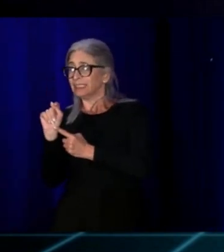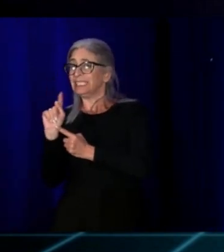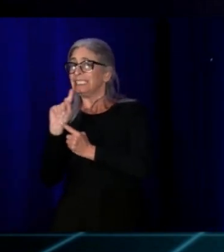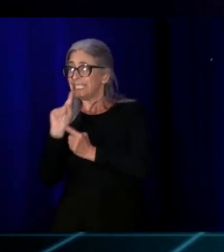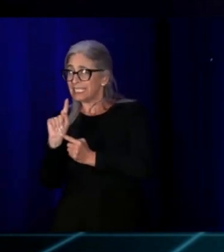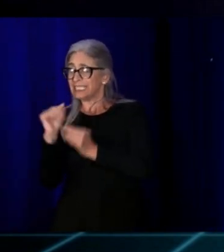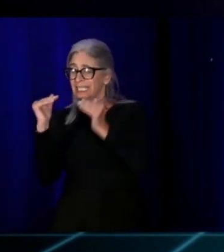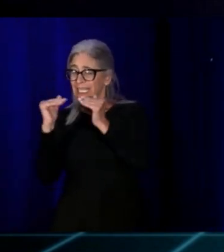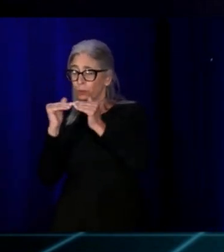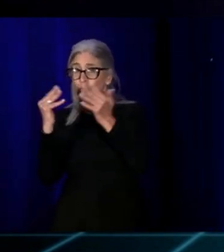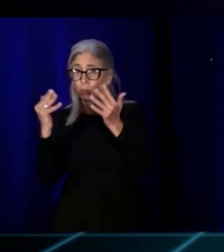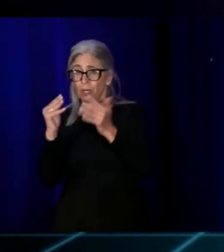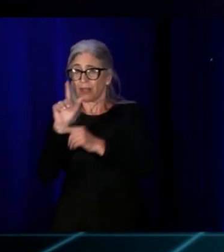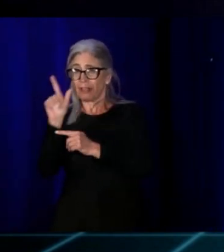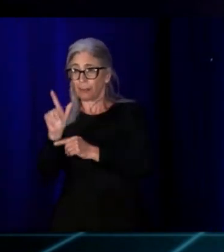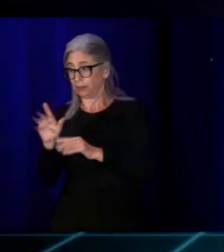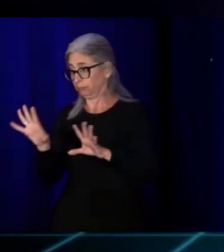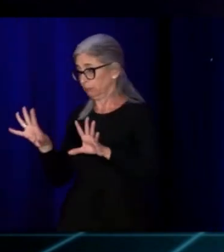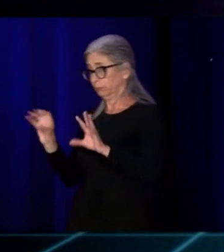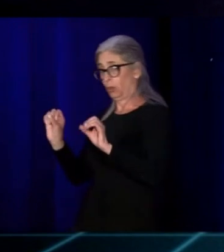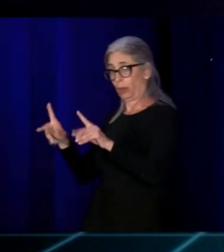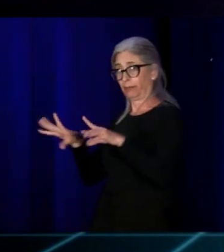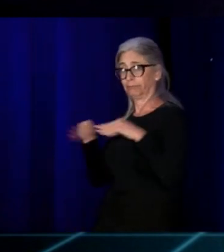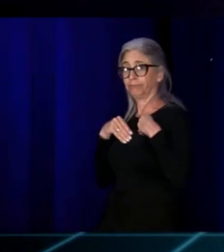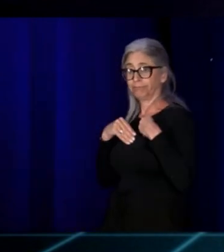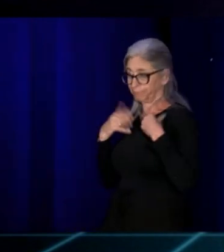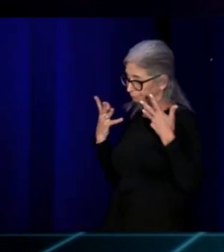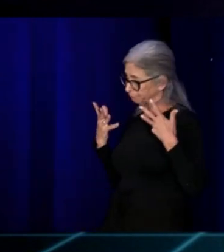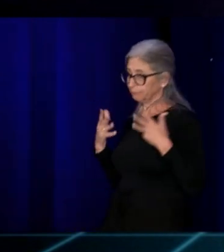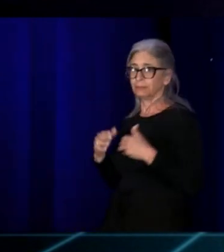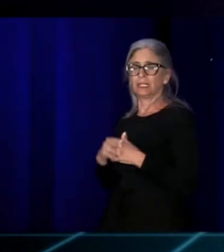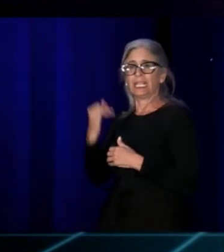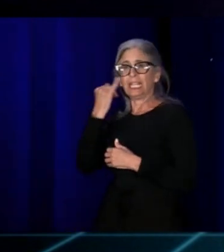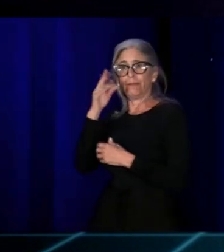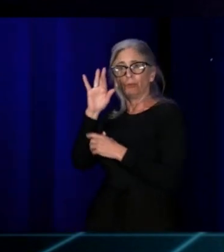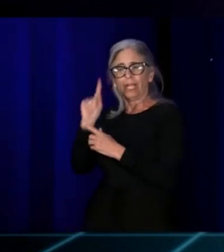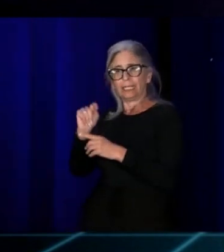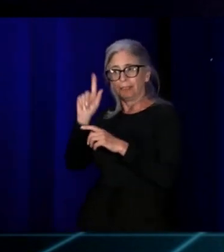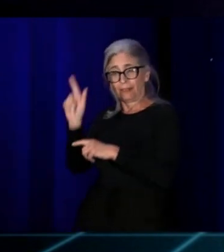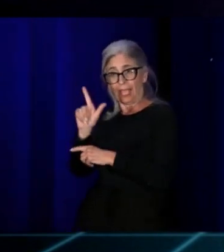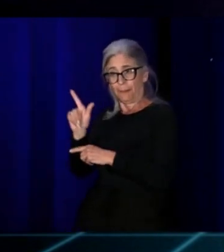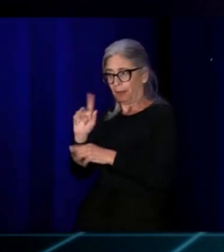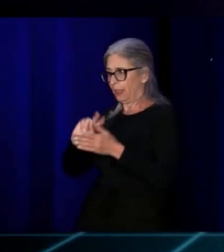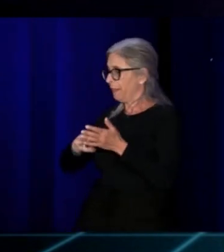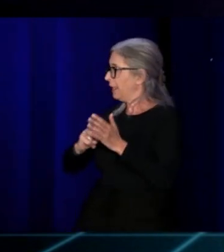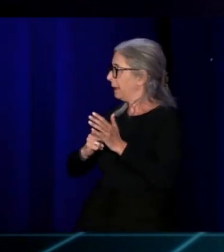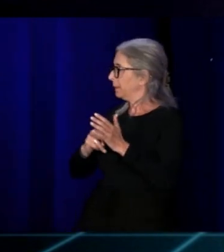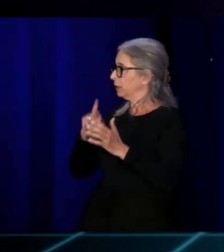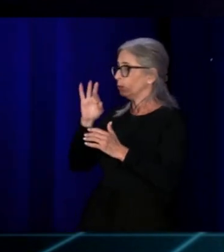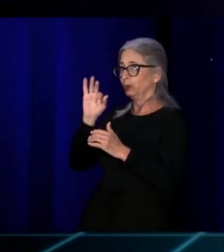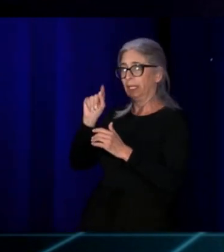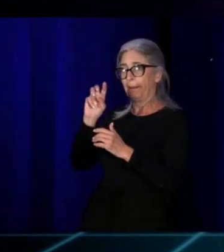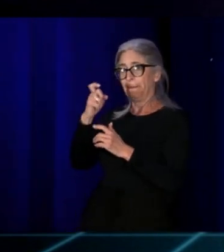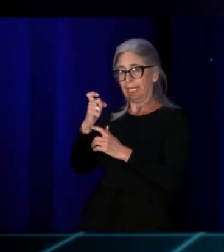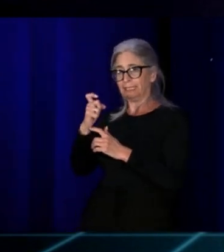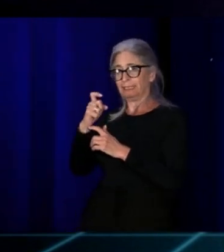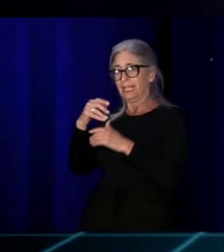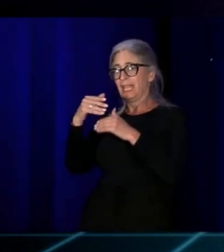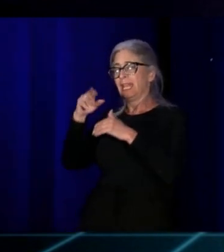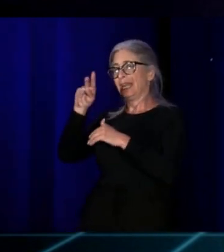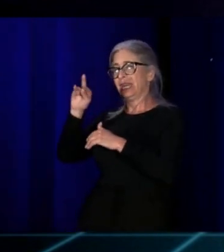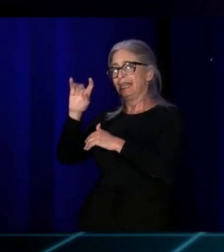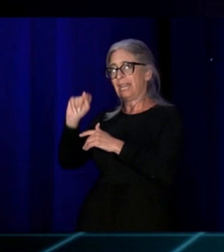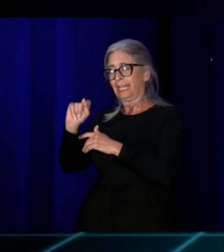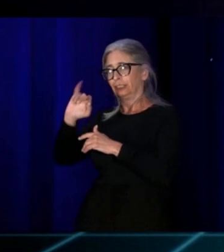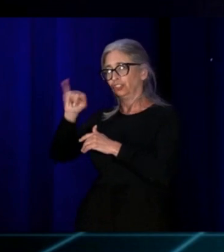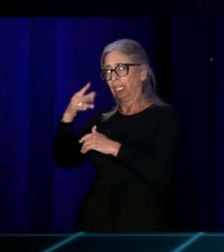library. Okay. I can go with that. So if React is a library, then that means Remix and Next.js are their